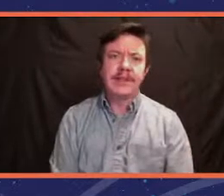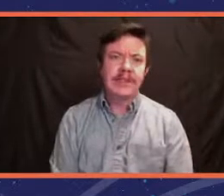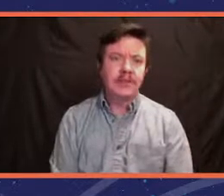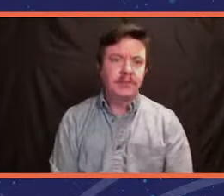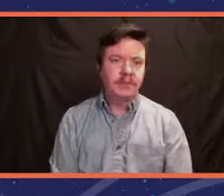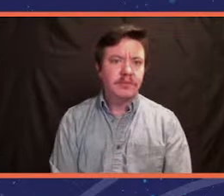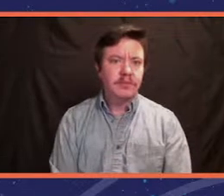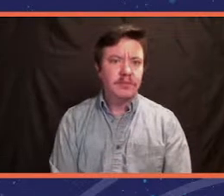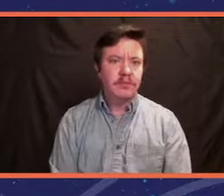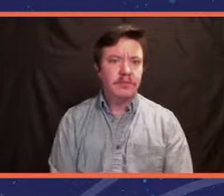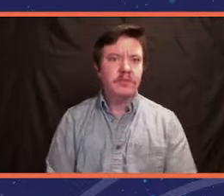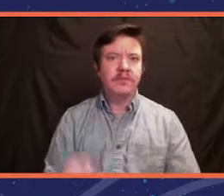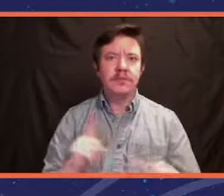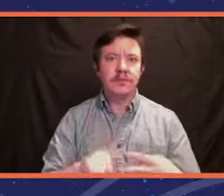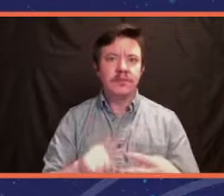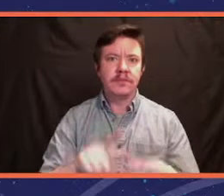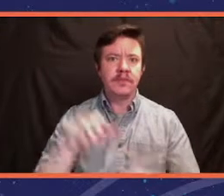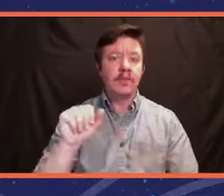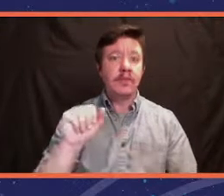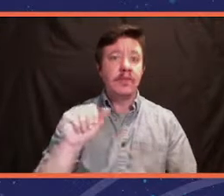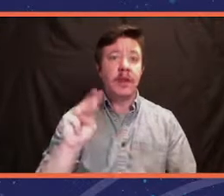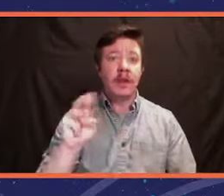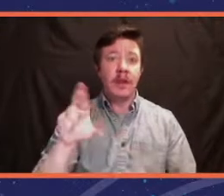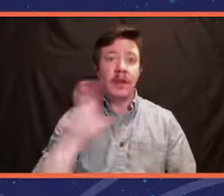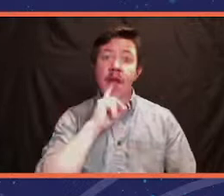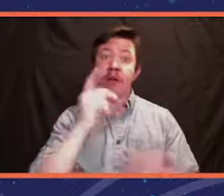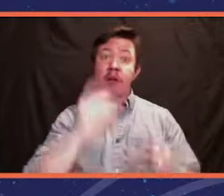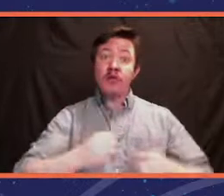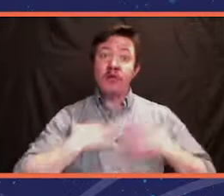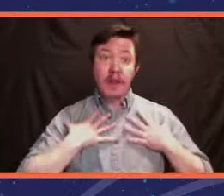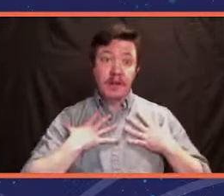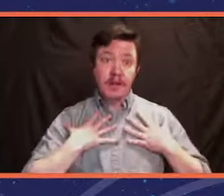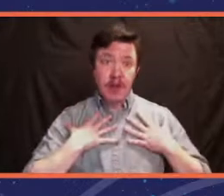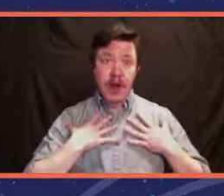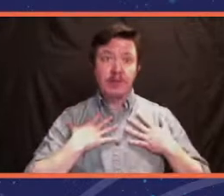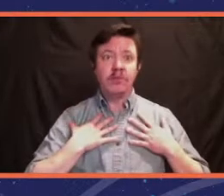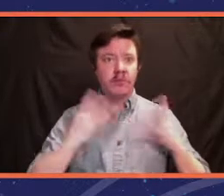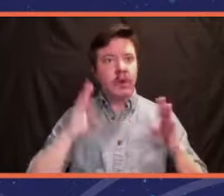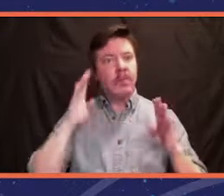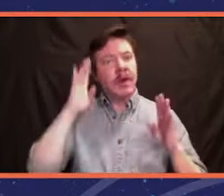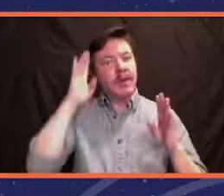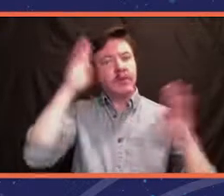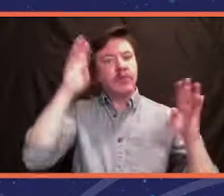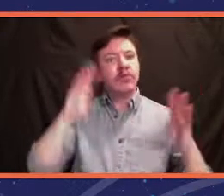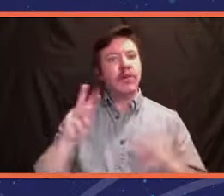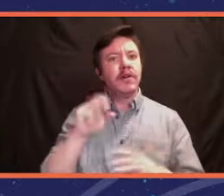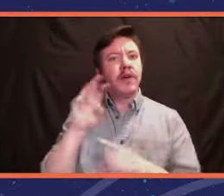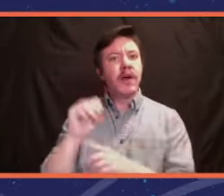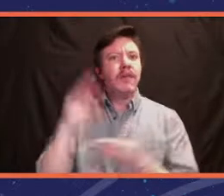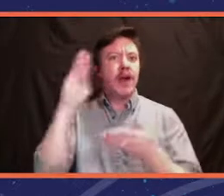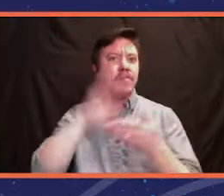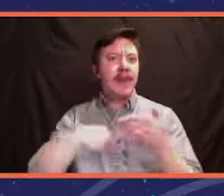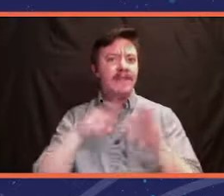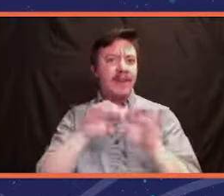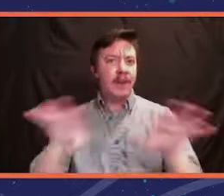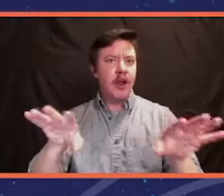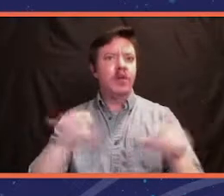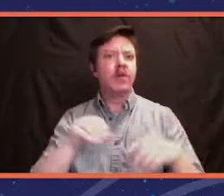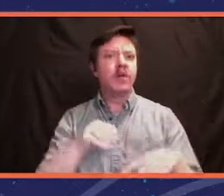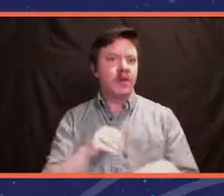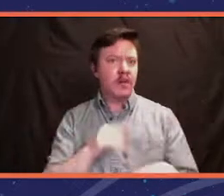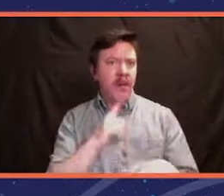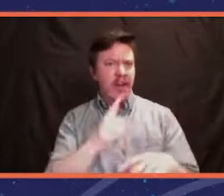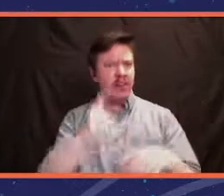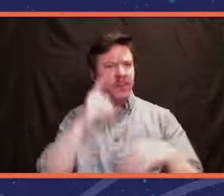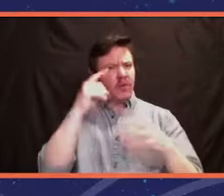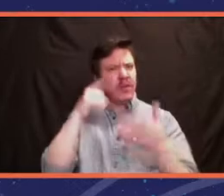For me, I was really inspired by the Creative Wildfire Manifesto. And I just wanted to visualize